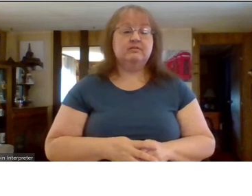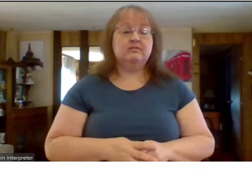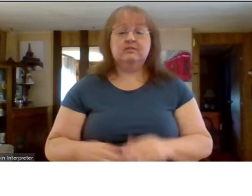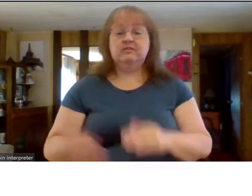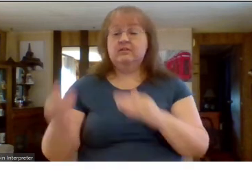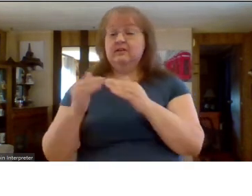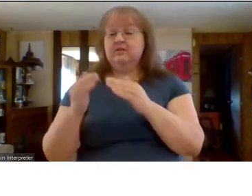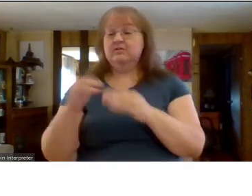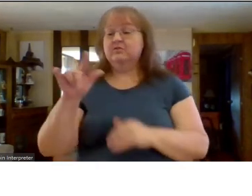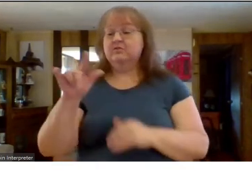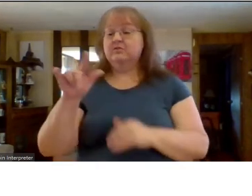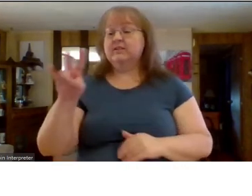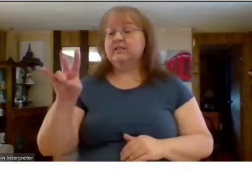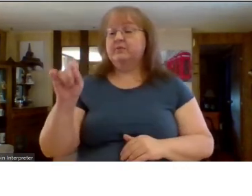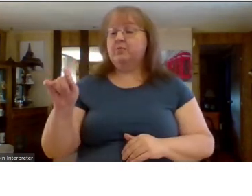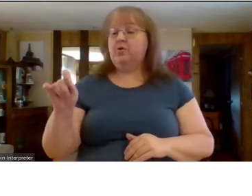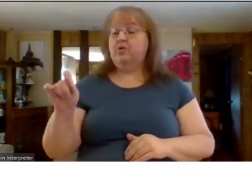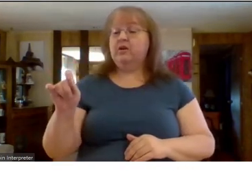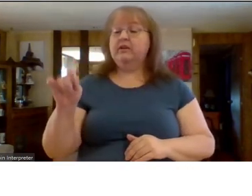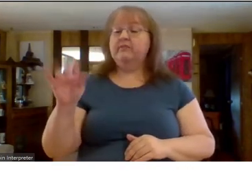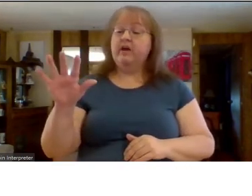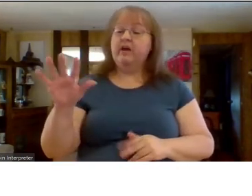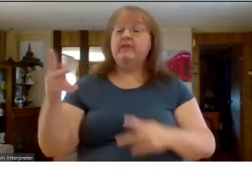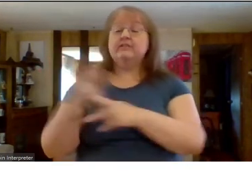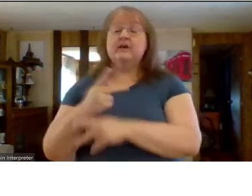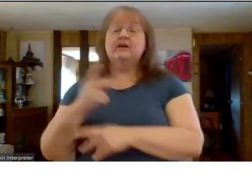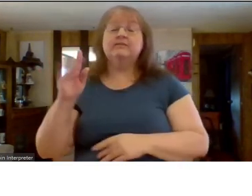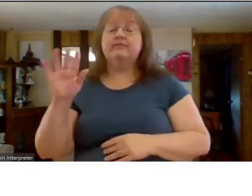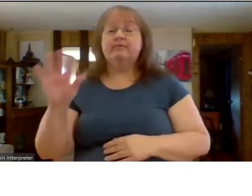is 500 equals